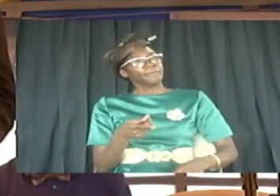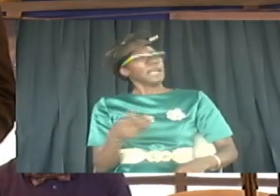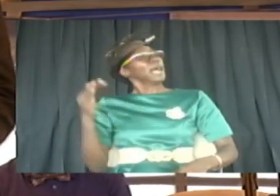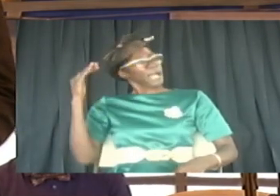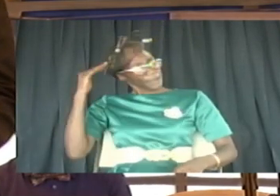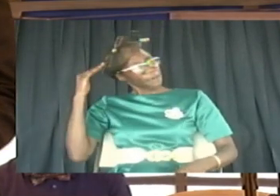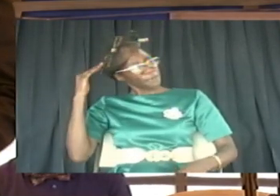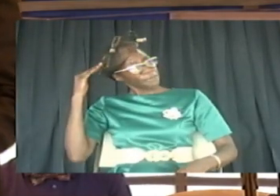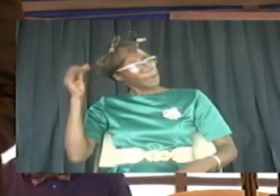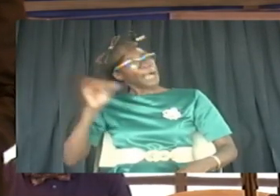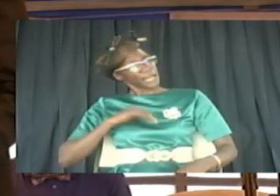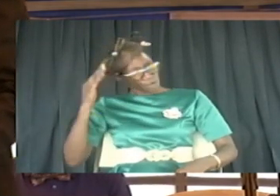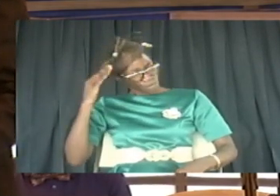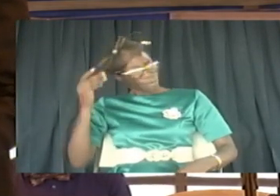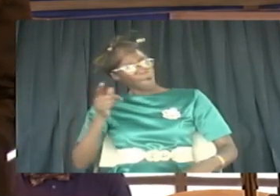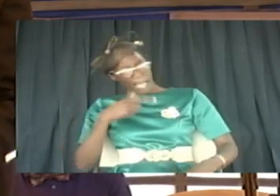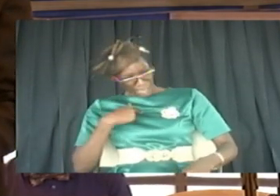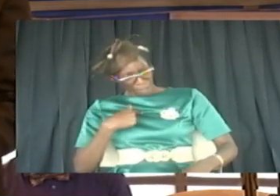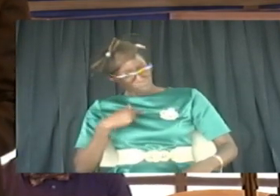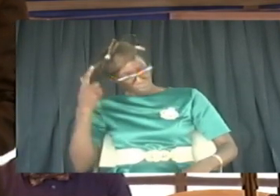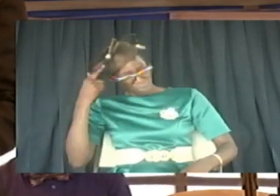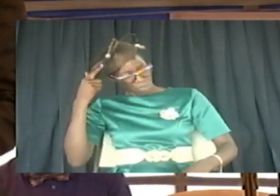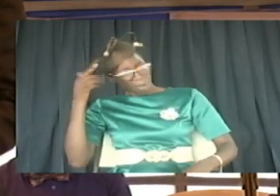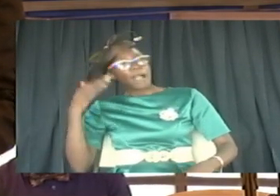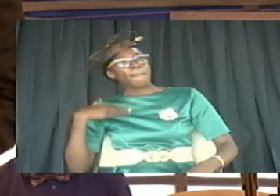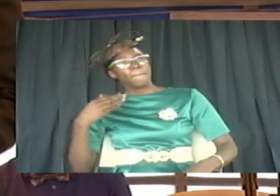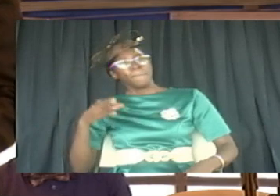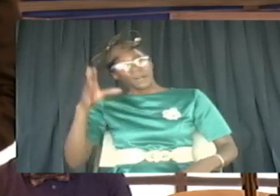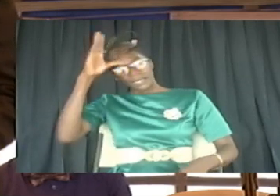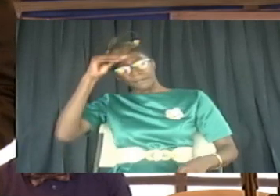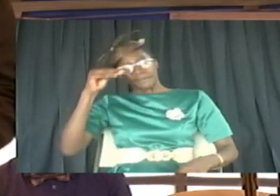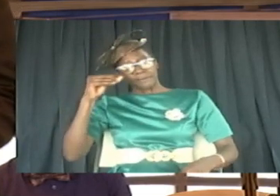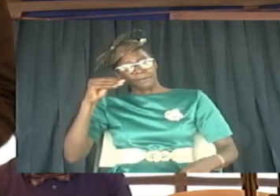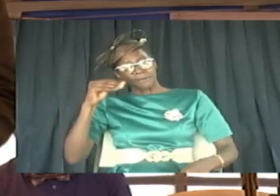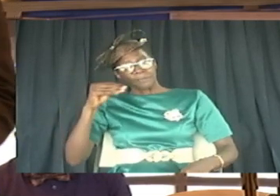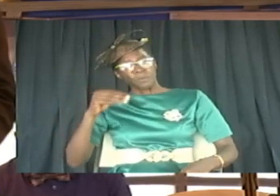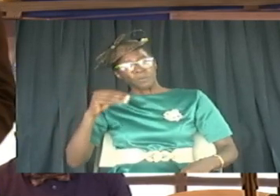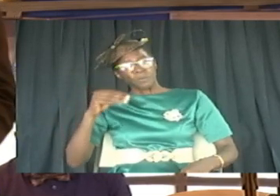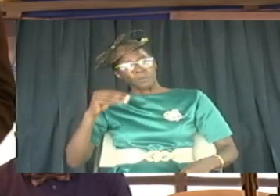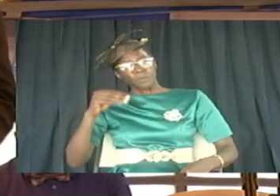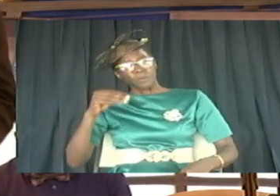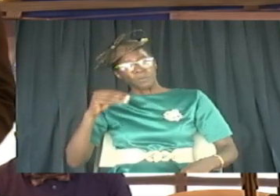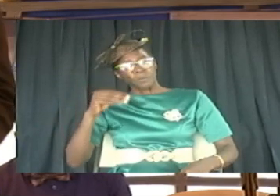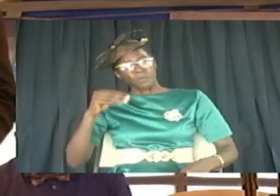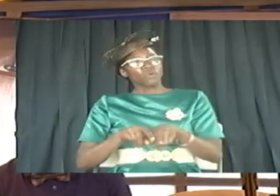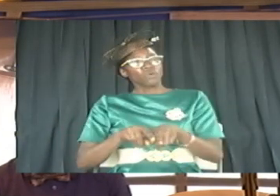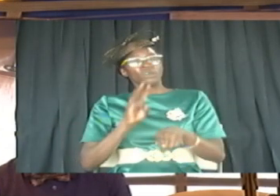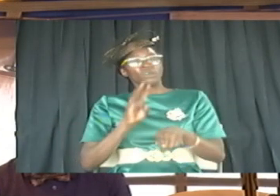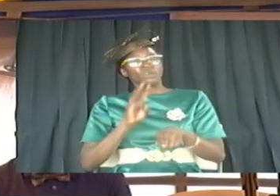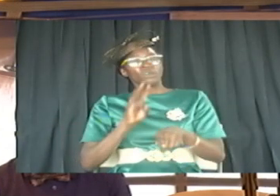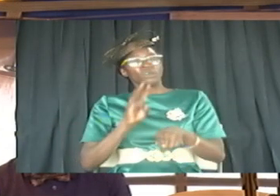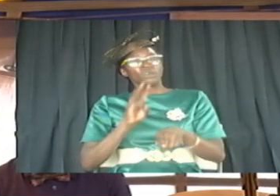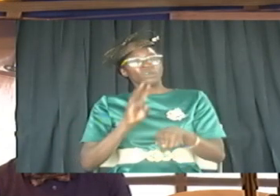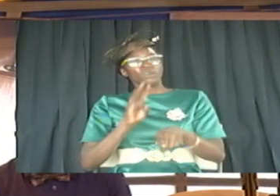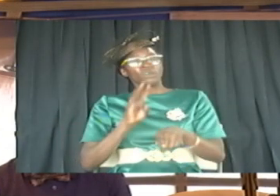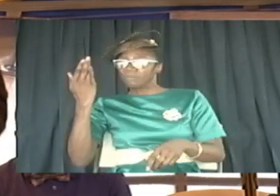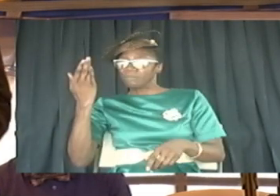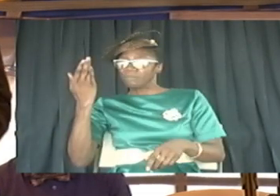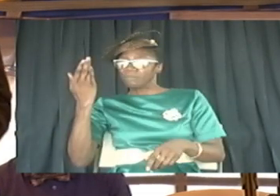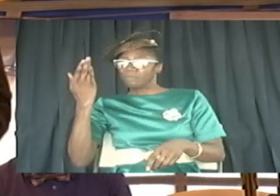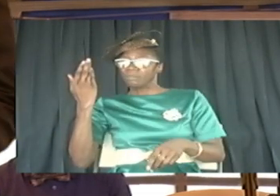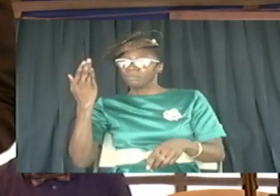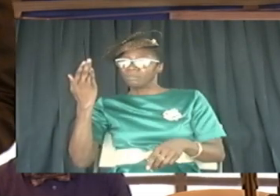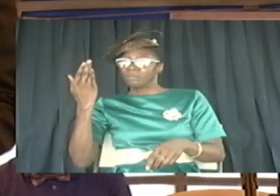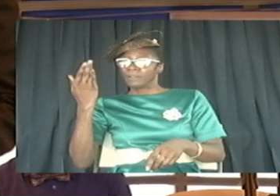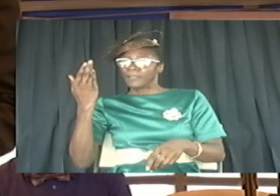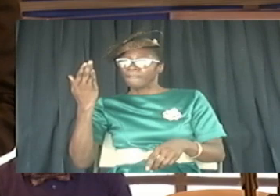it, my son, I know it. He also shall become a people,